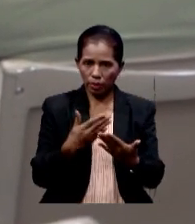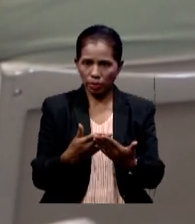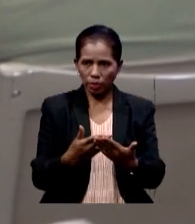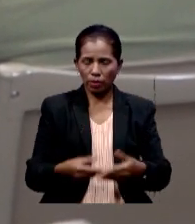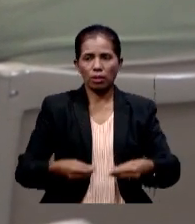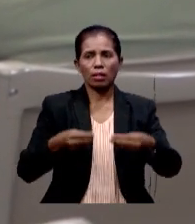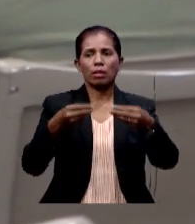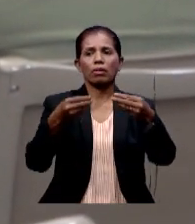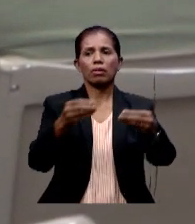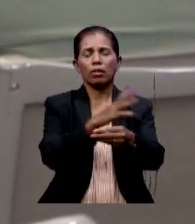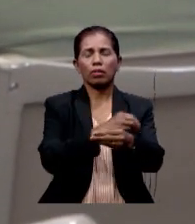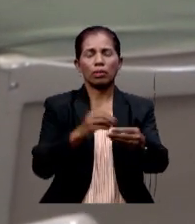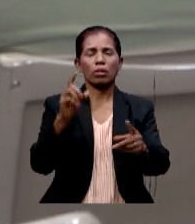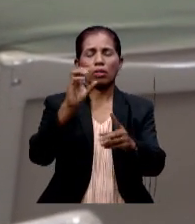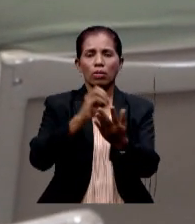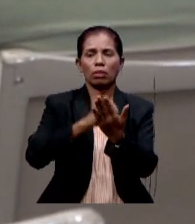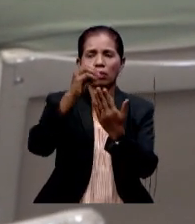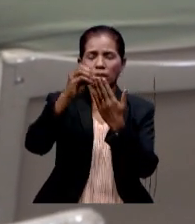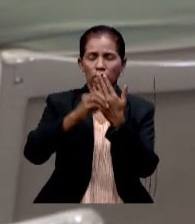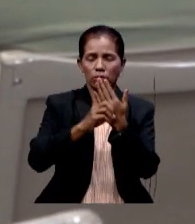work in October